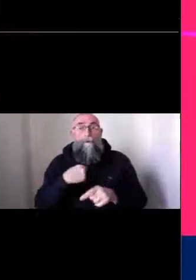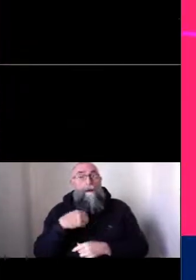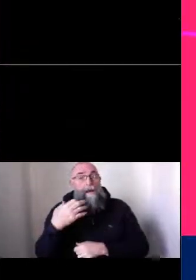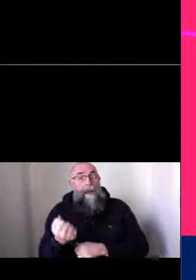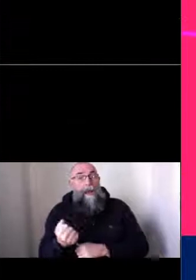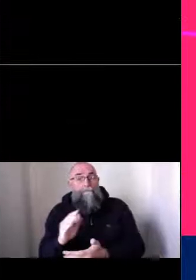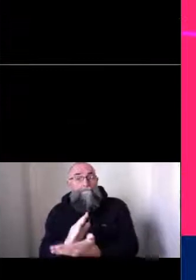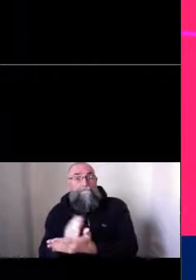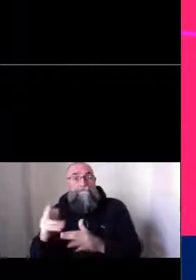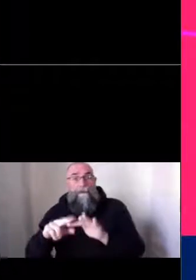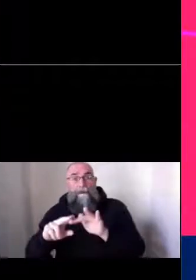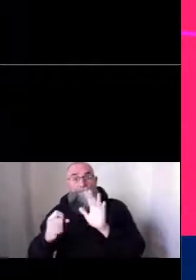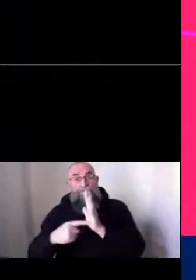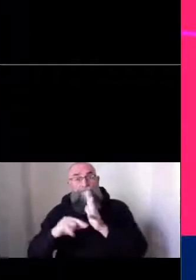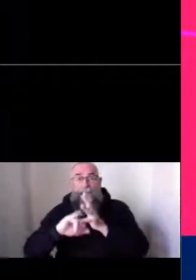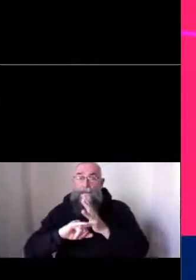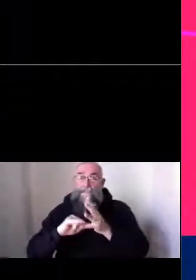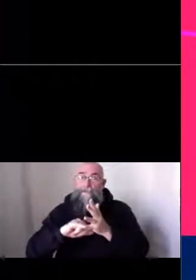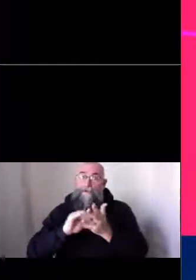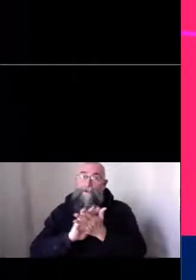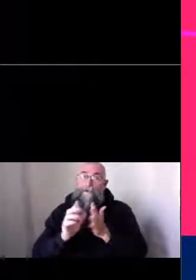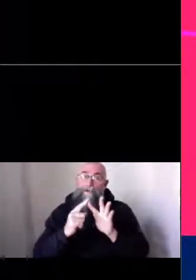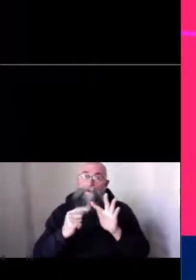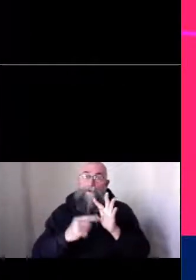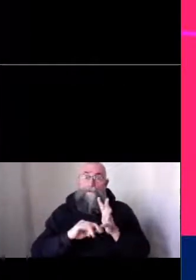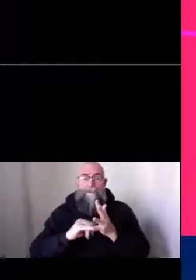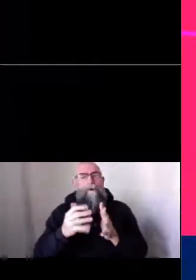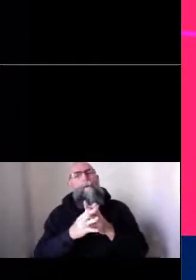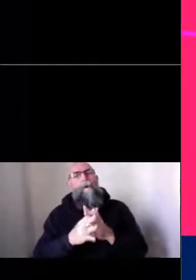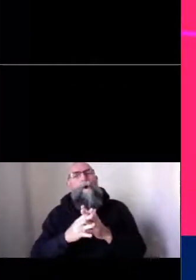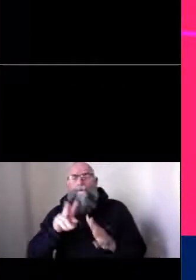would definitely recommend having a peruse through those.